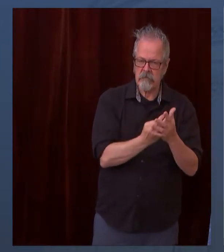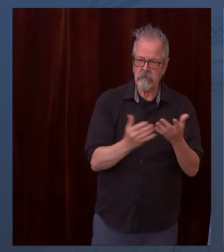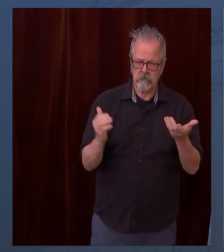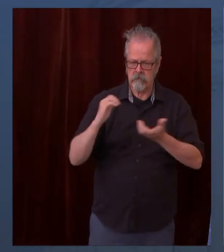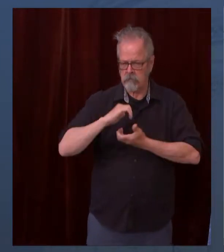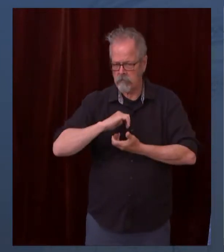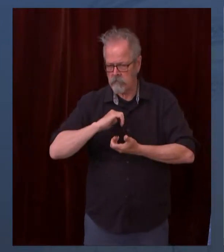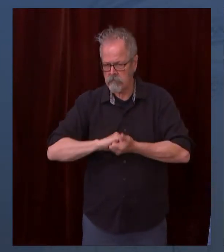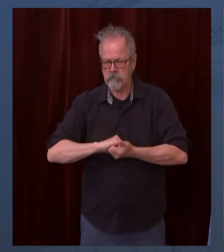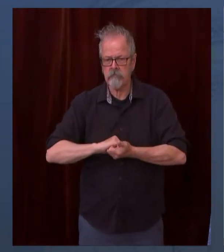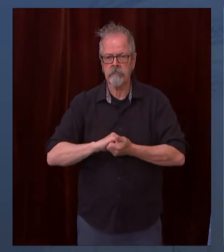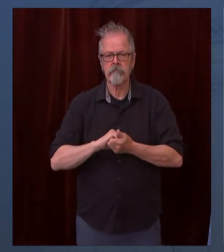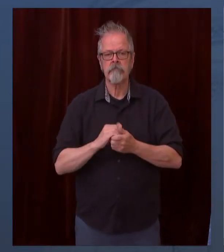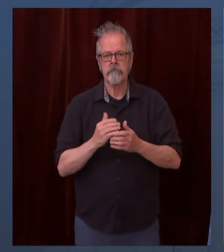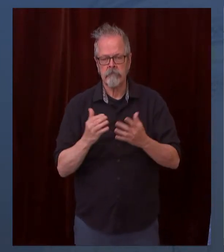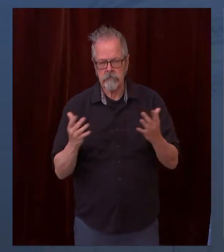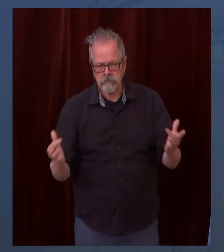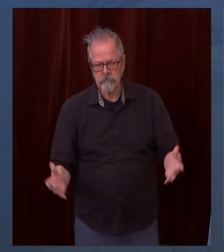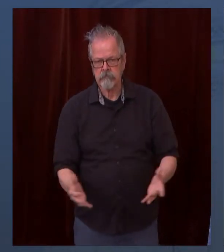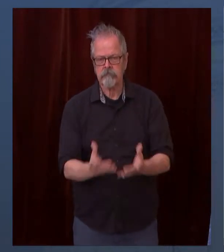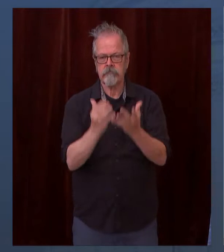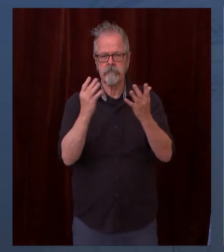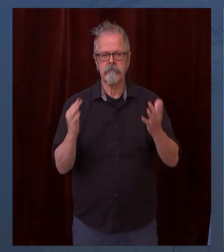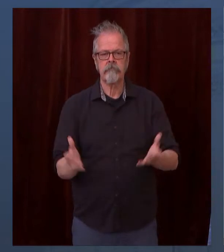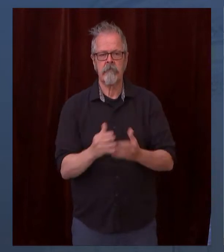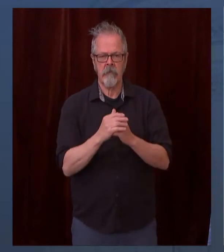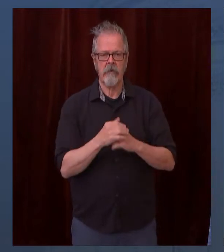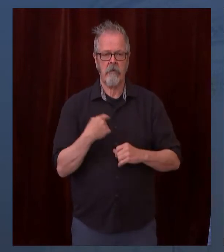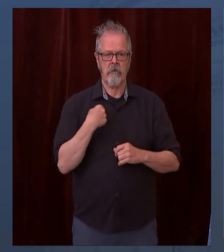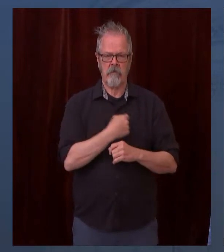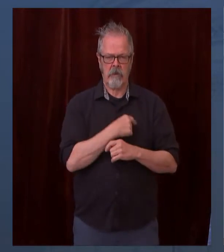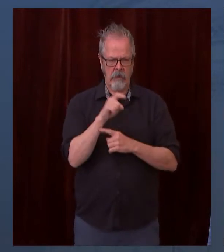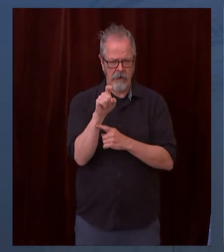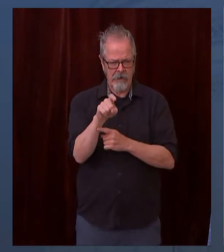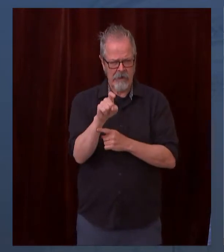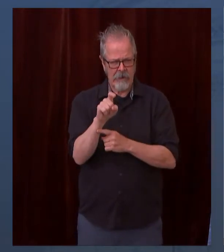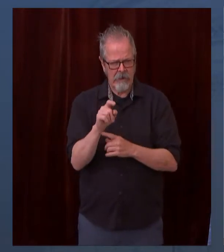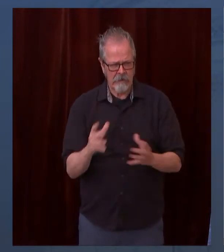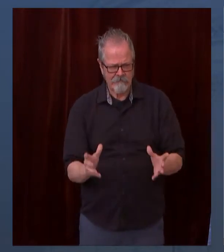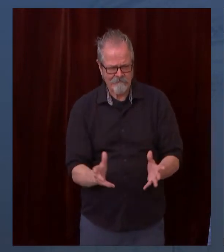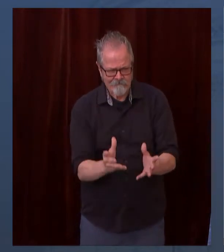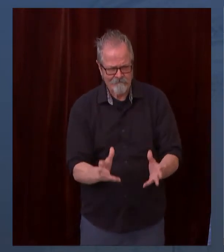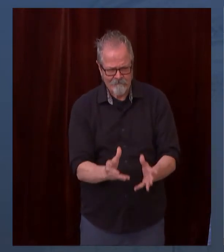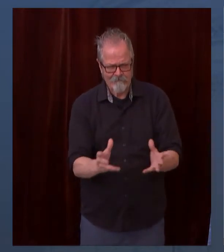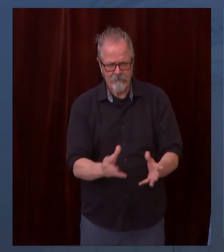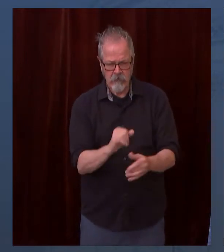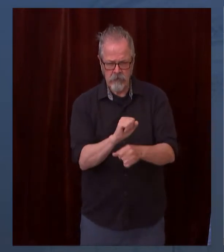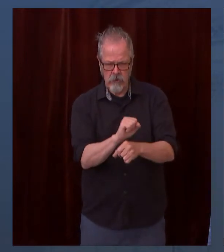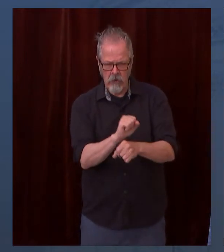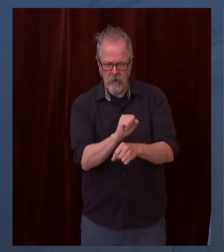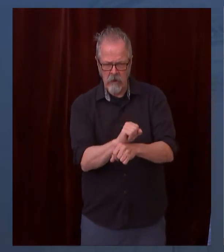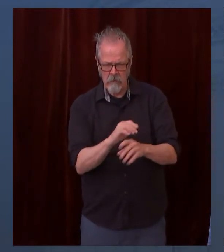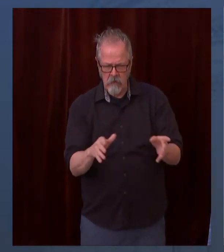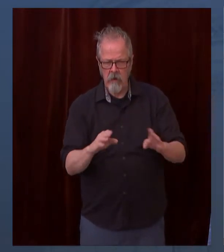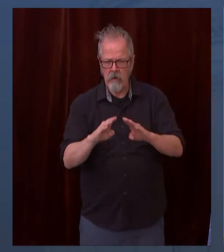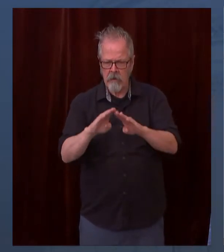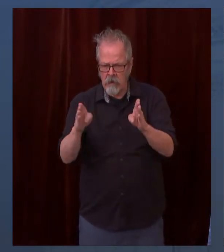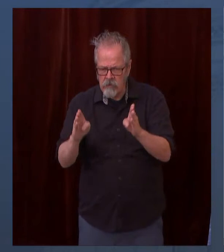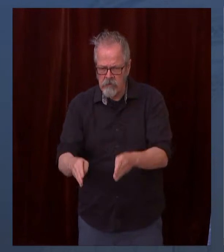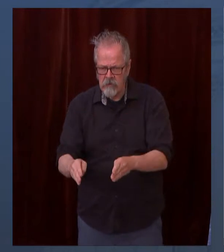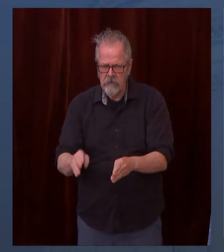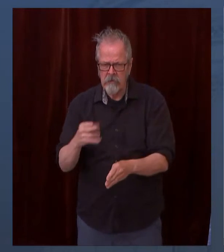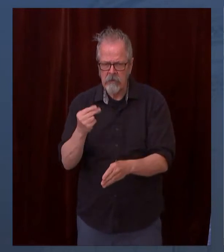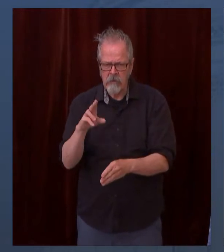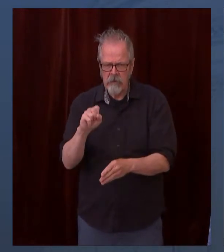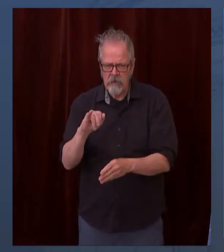those three things together can make for a safe return home and to stay home for our